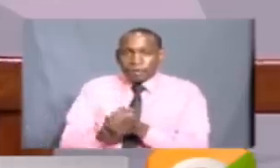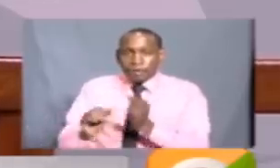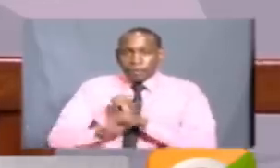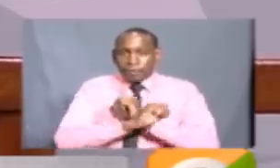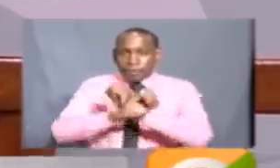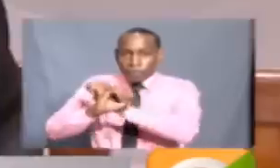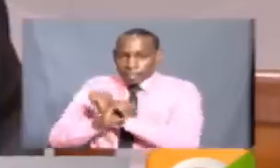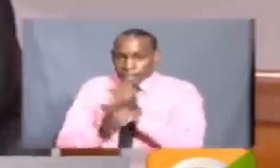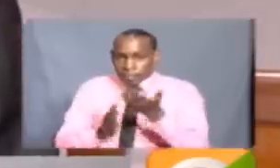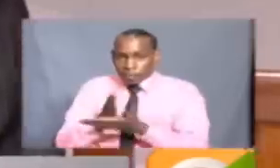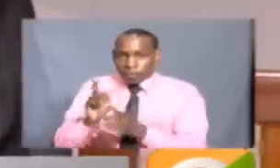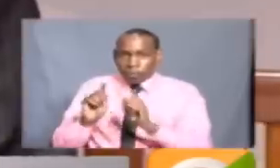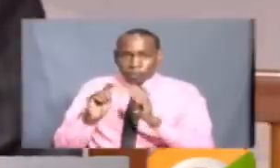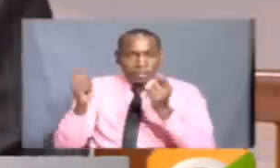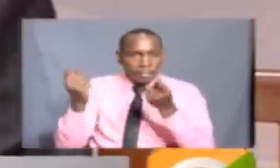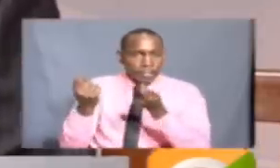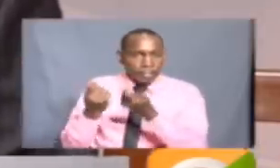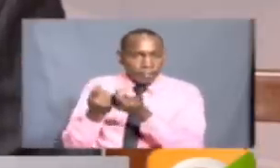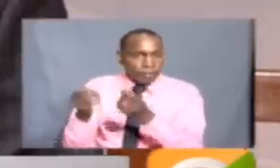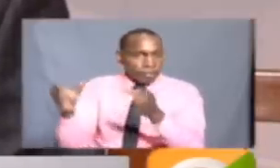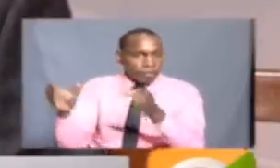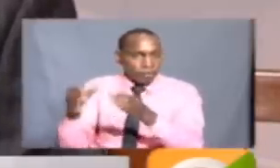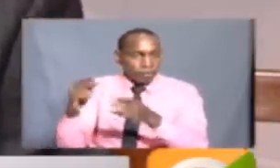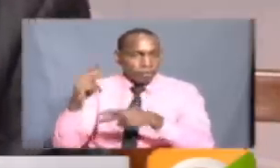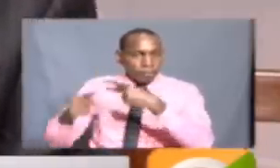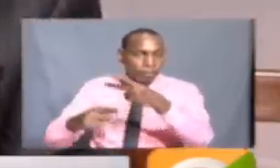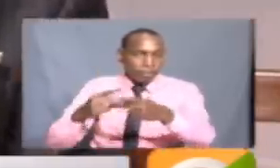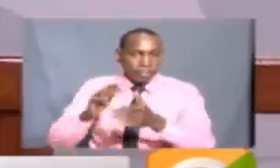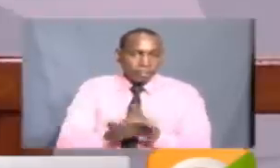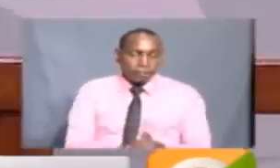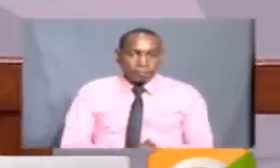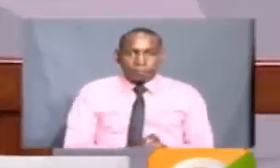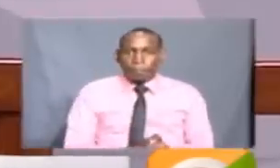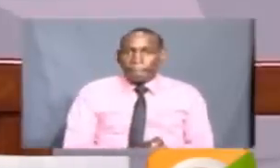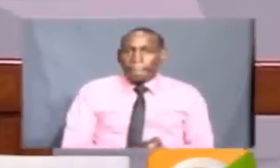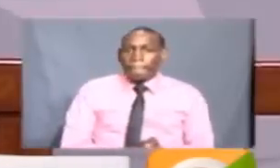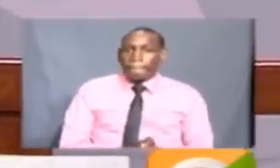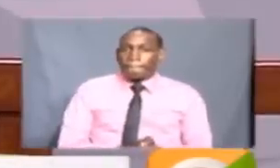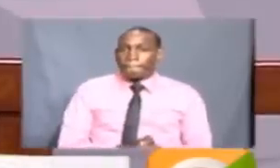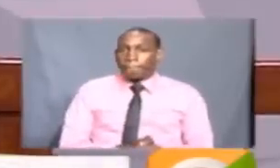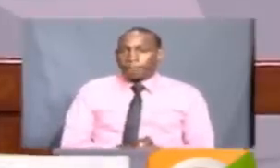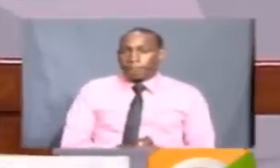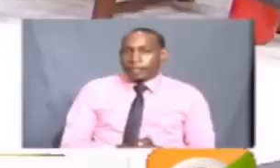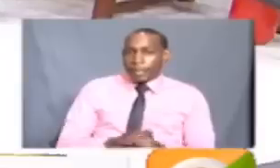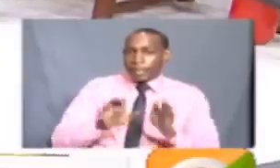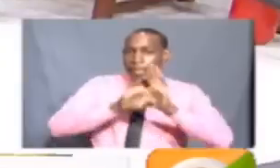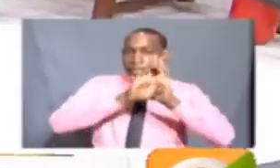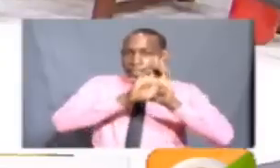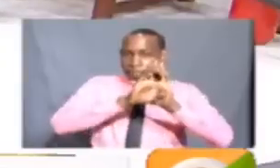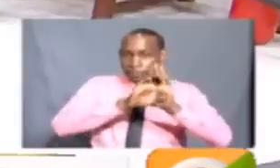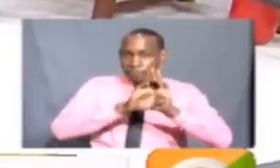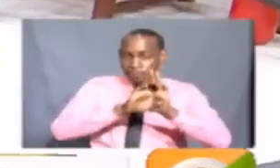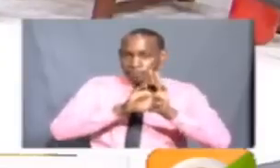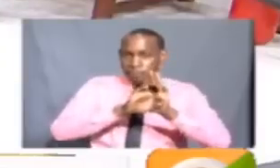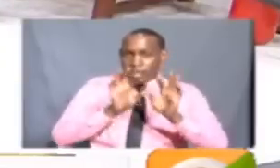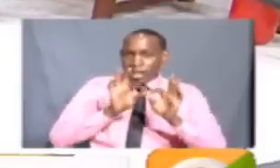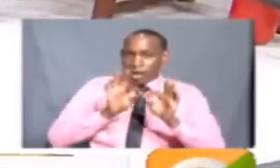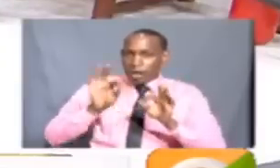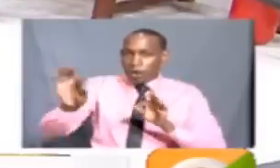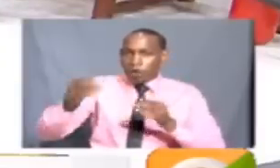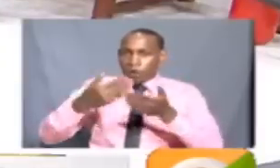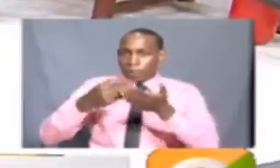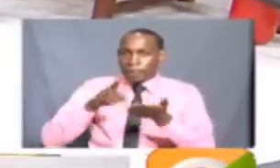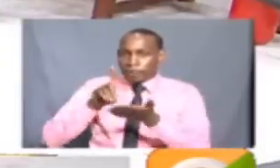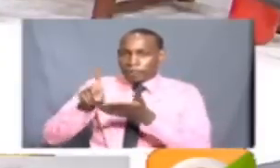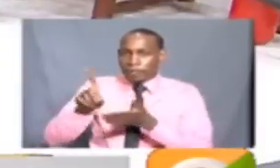our ethnic immunization process. Case in point, look how long it took to fire